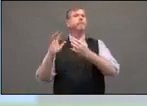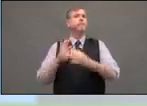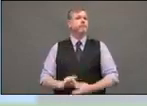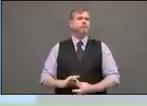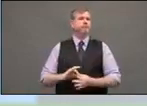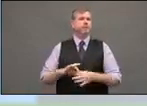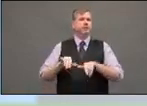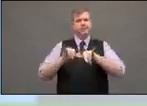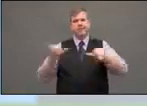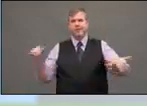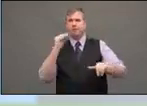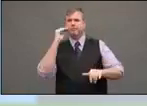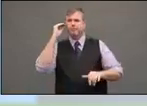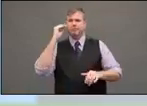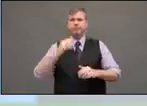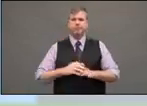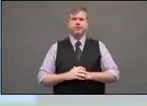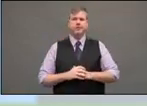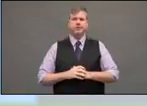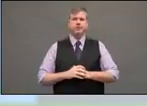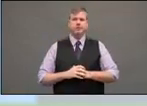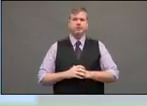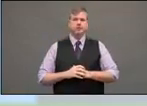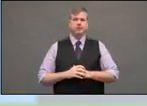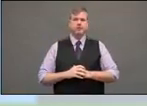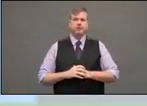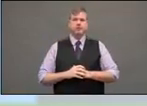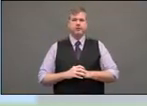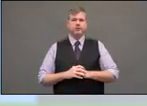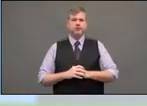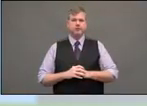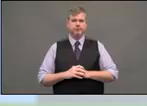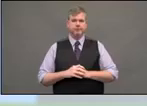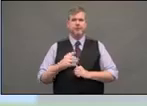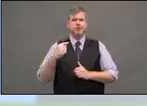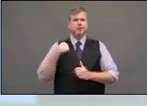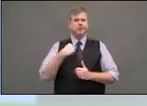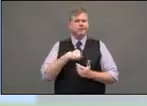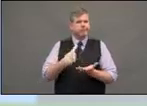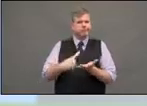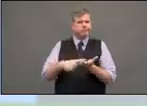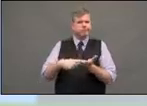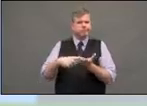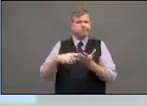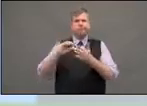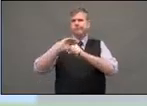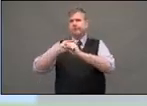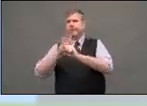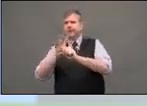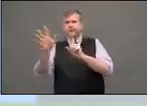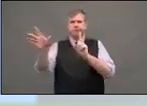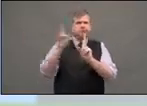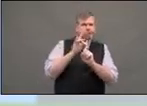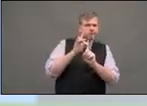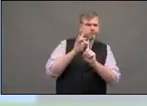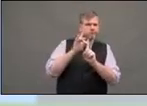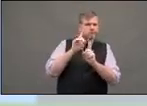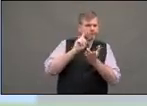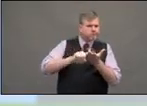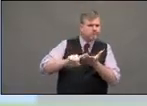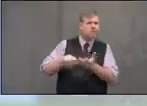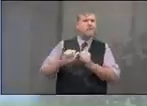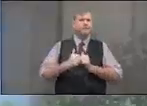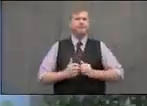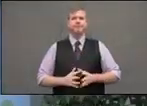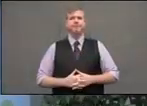our community, and what does it look like, and how can you be a part of the solution? So I'm pleased to be joined by Dr. Clara Rudman this morning. Thanks